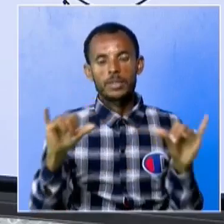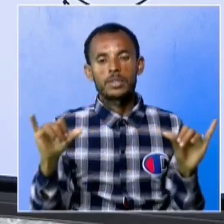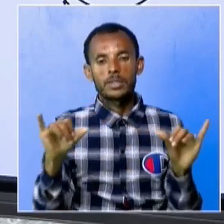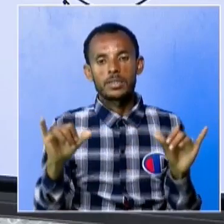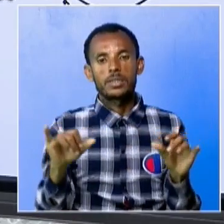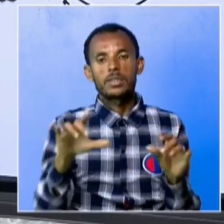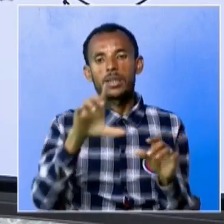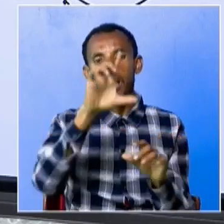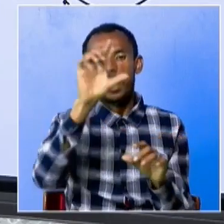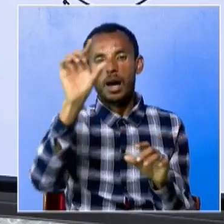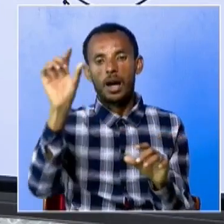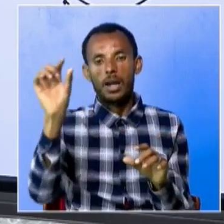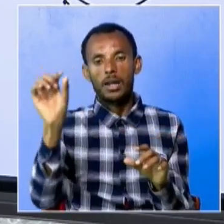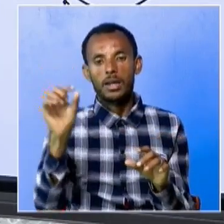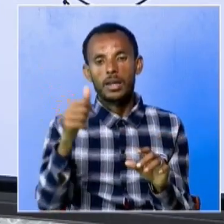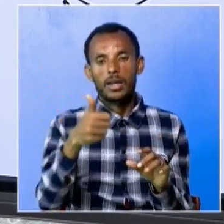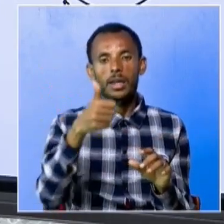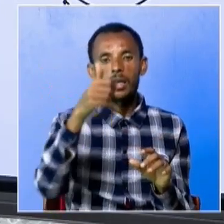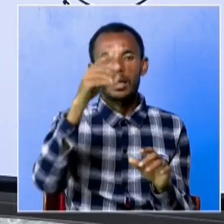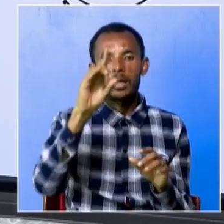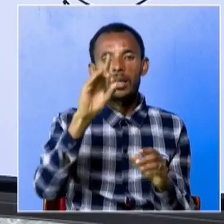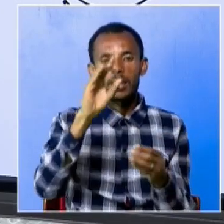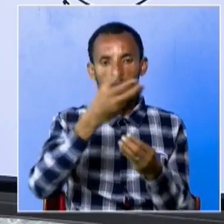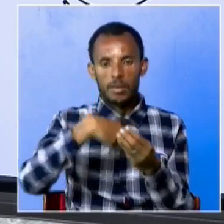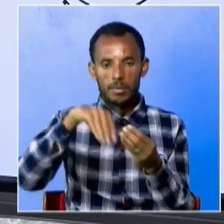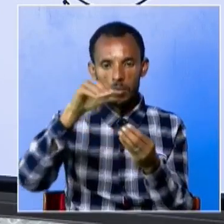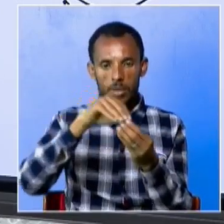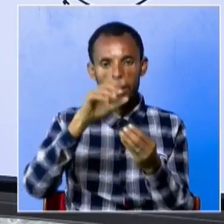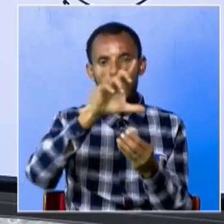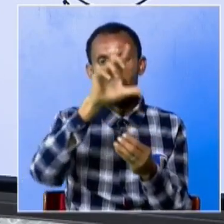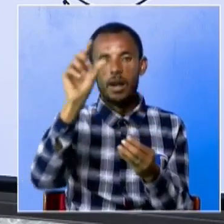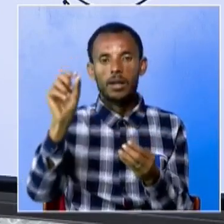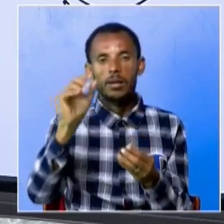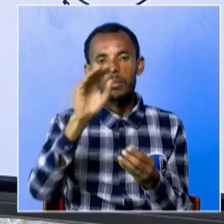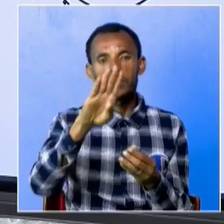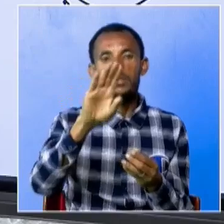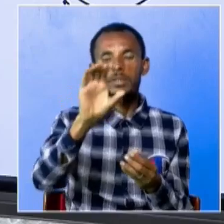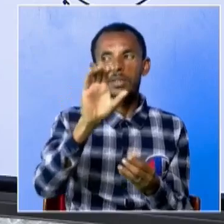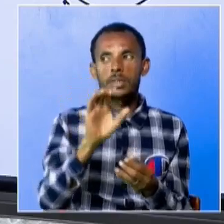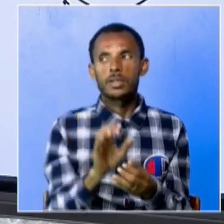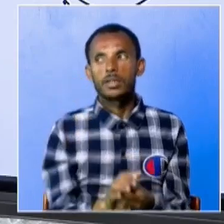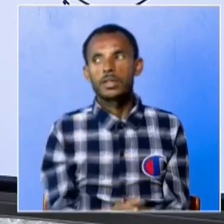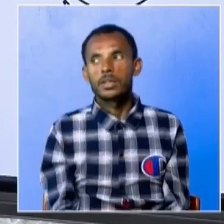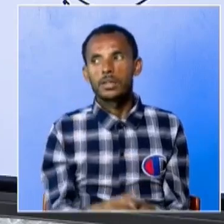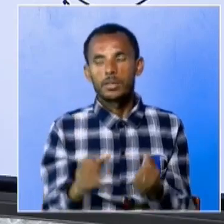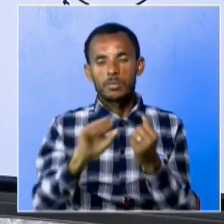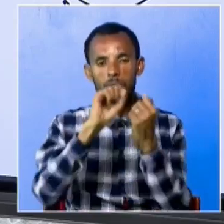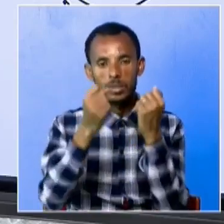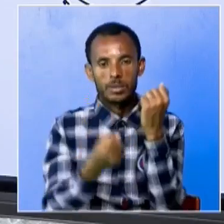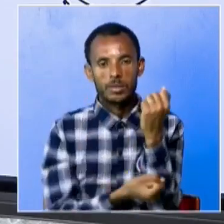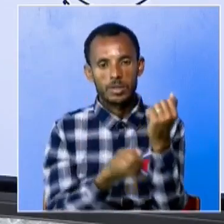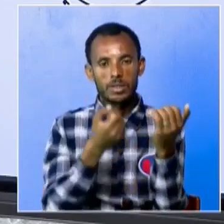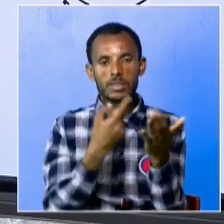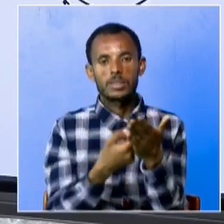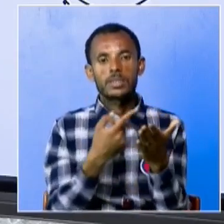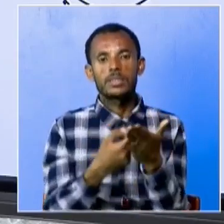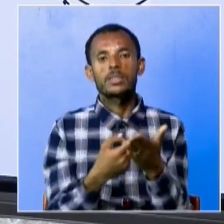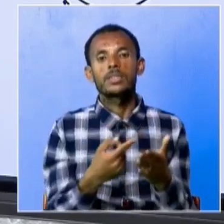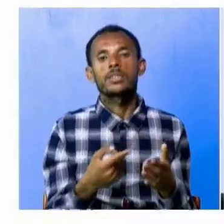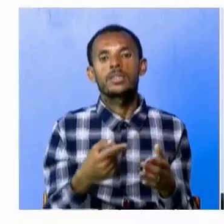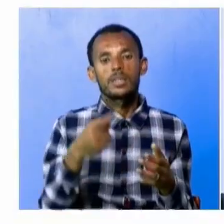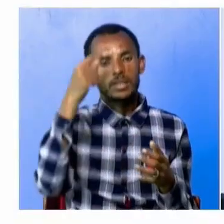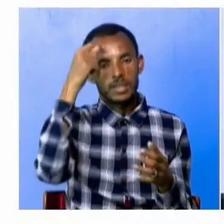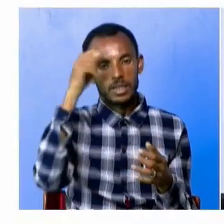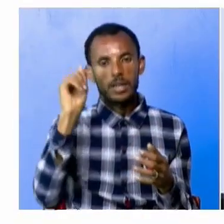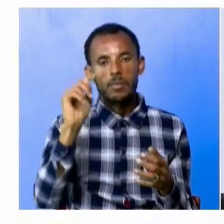of arc AD plus arc BC, right? So based on this theorem, we are